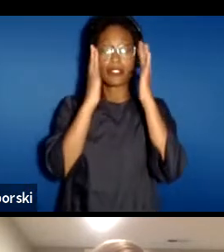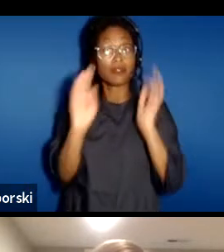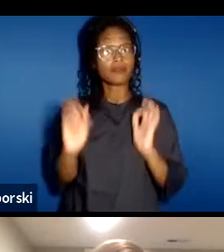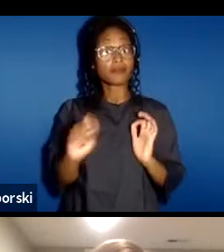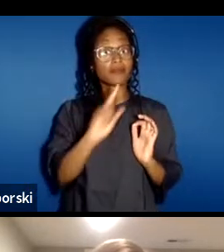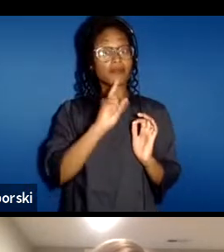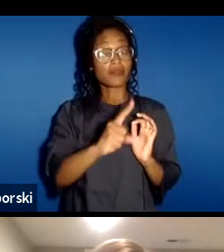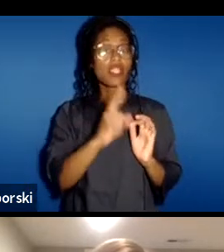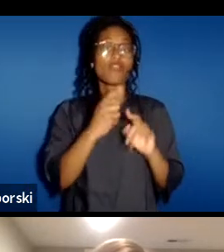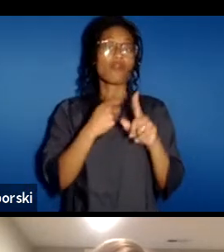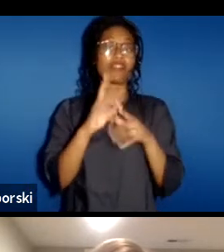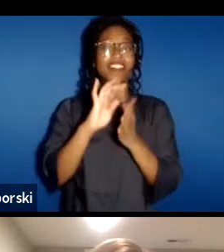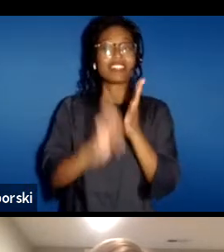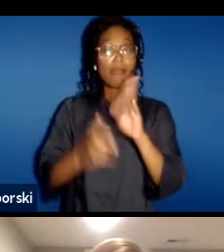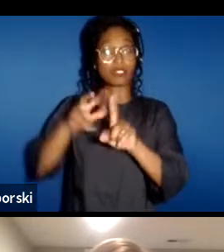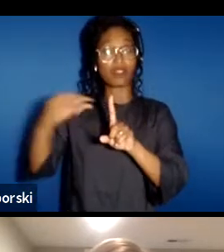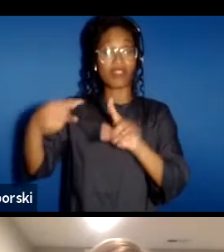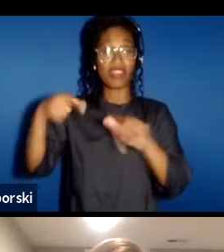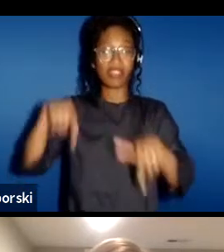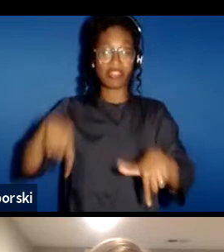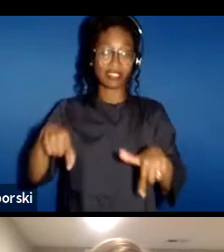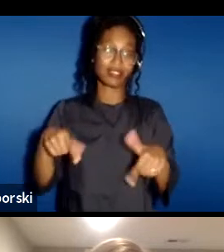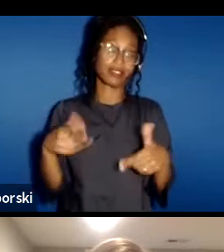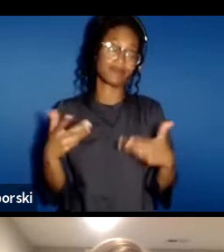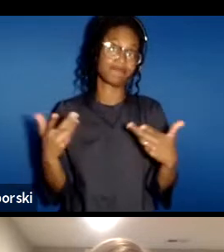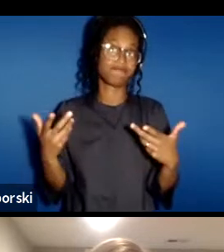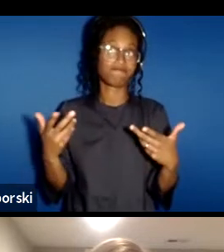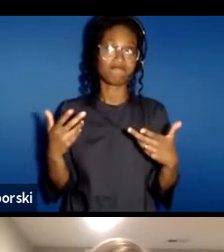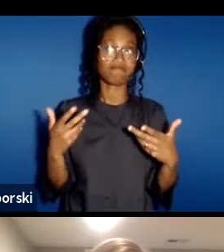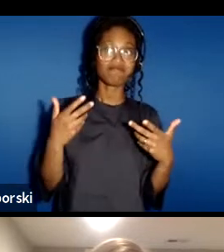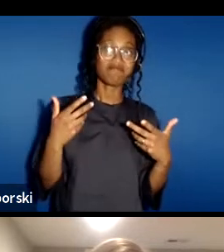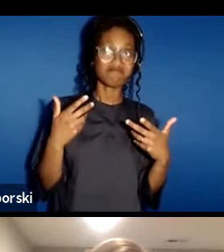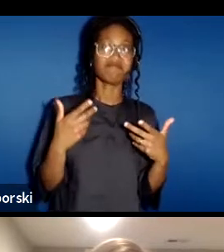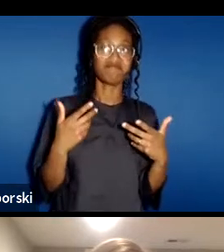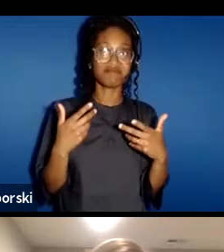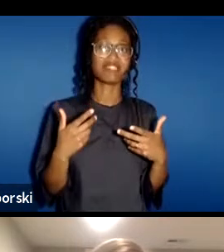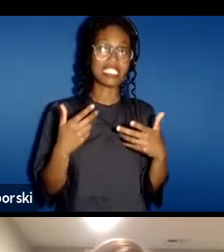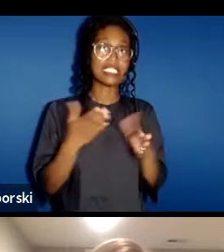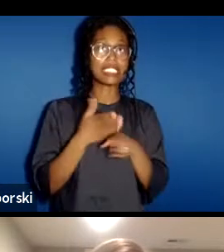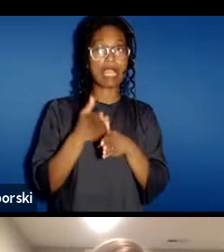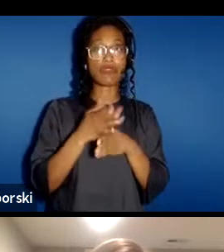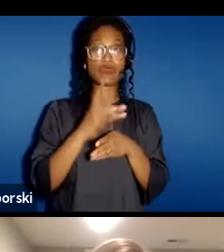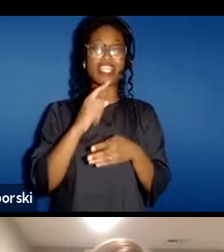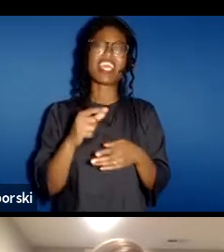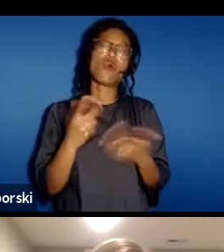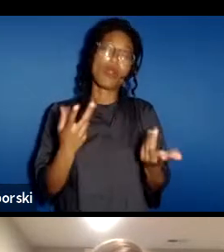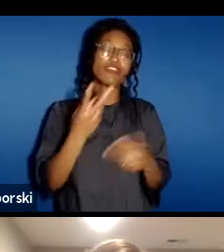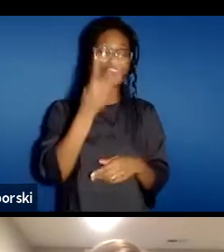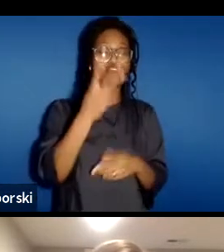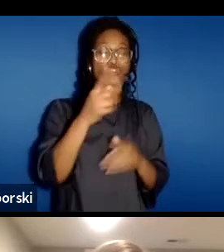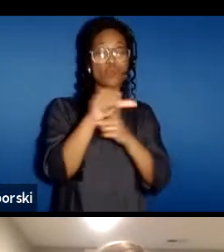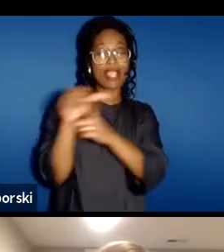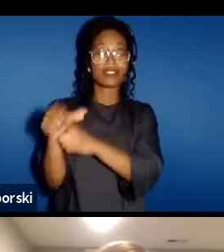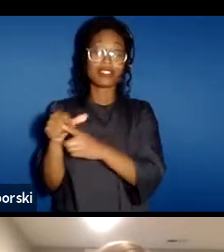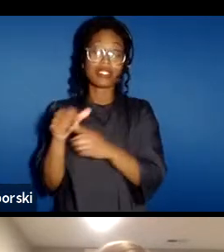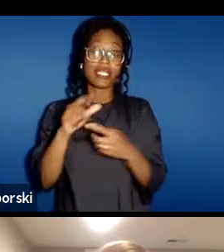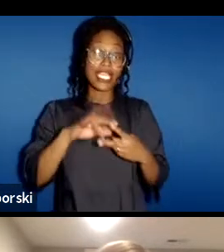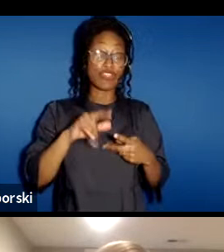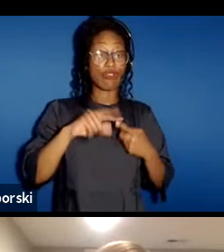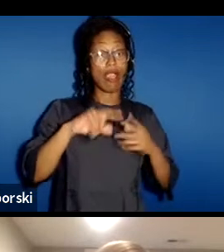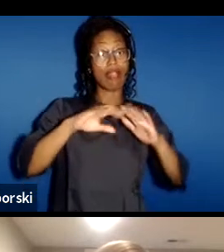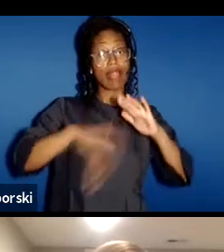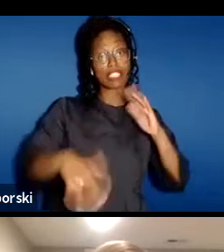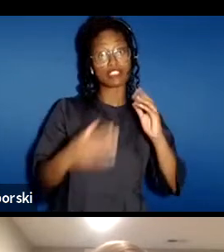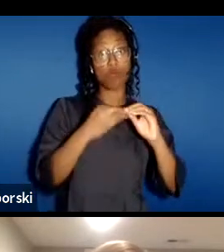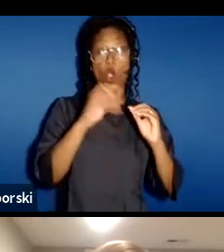design perspective in this category, there's two tricks really, and that's, it's either less is more or